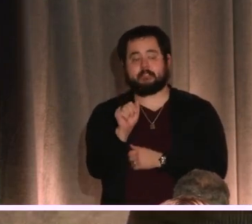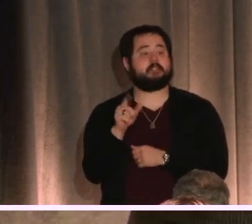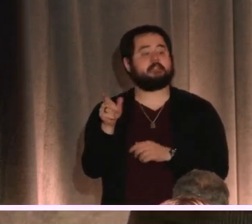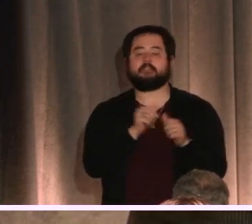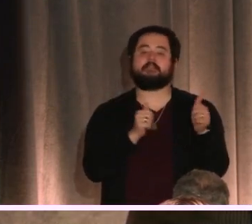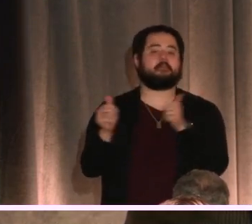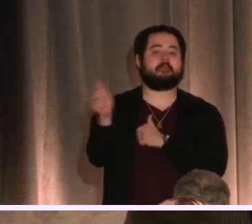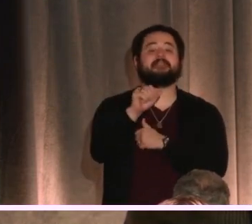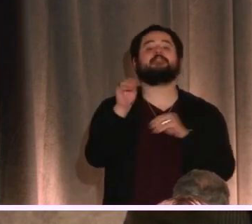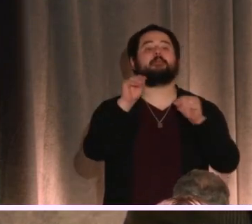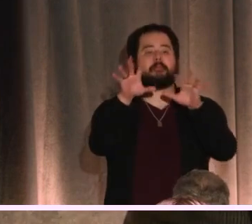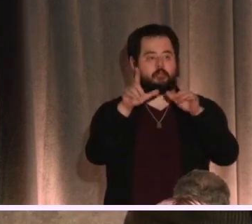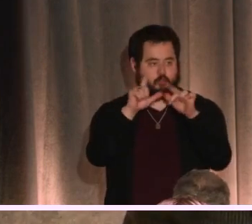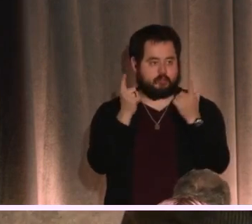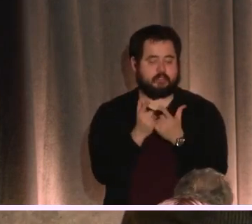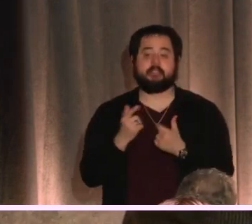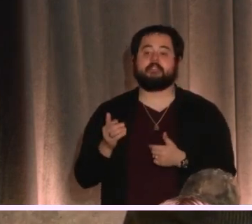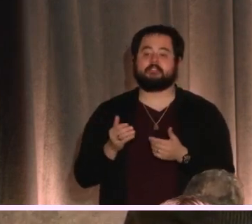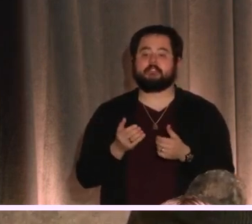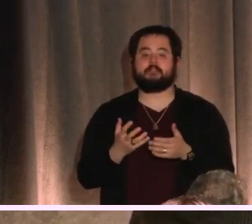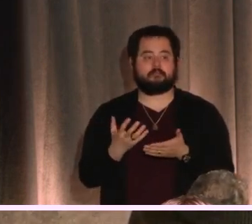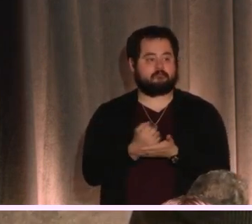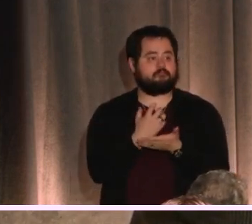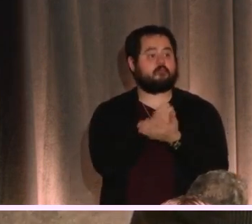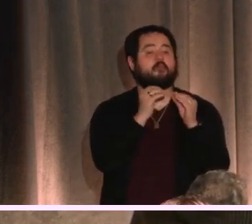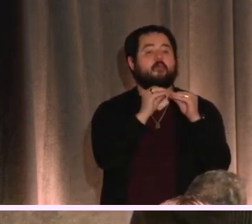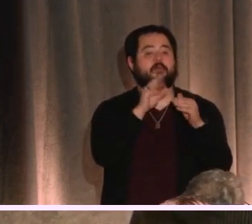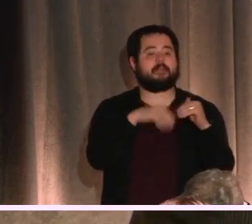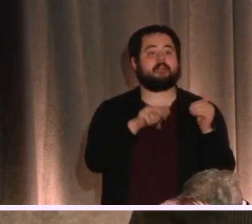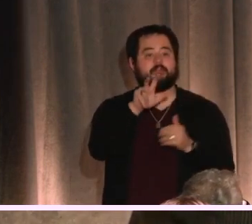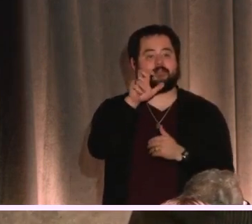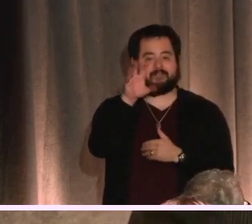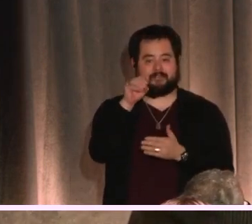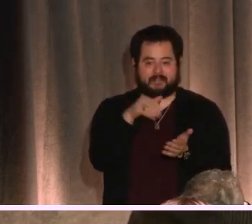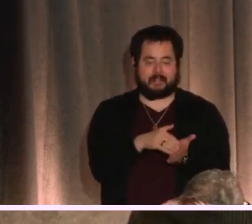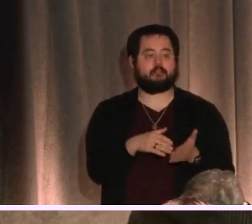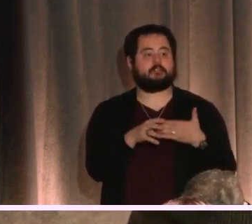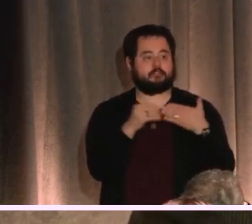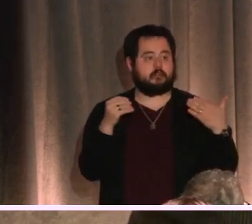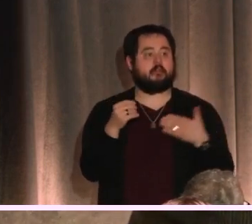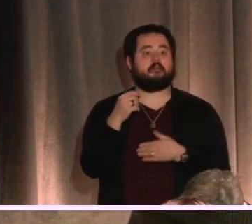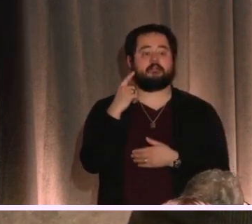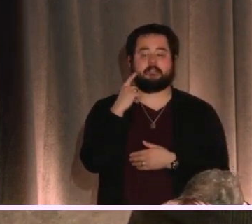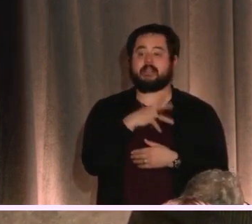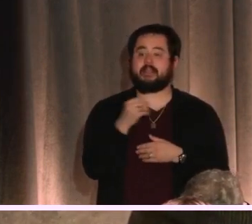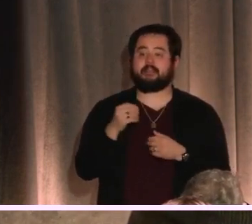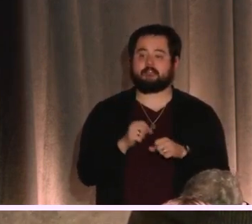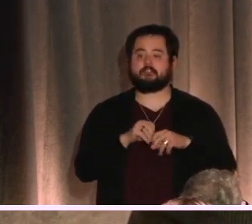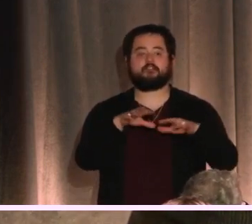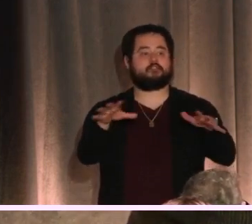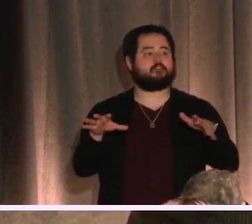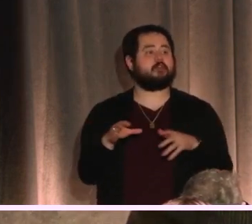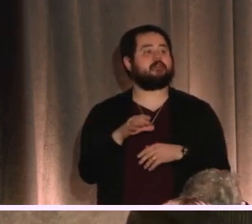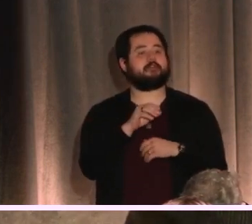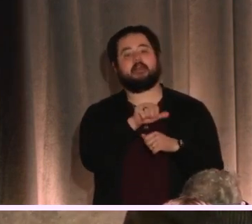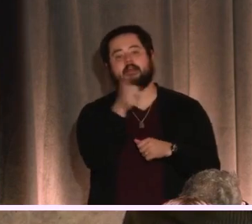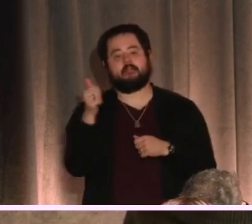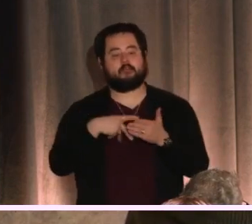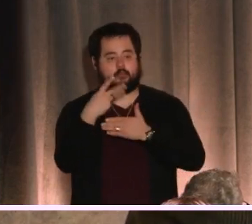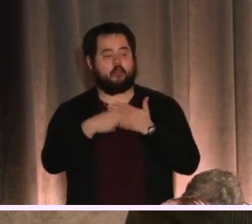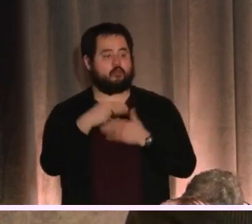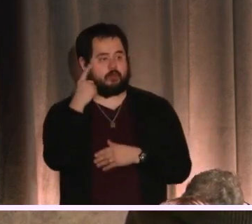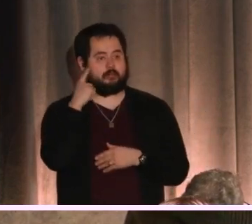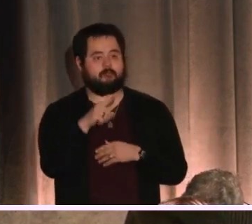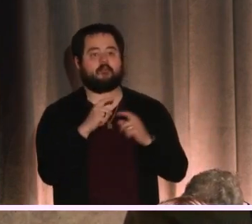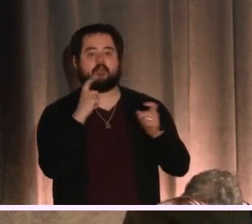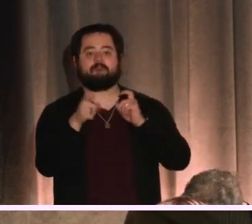over $350,000 for pulmonary hypertension awareness and launched the Abilities Alliance at Eaton Park Hospitality Group. Please